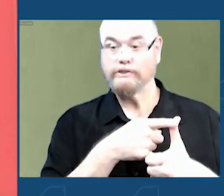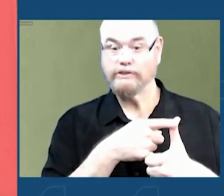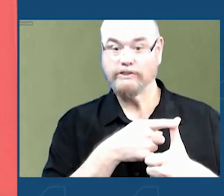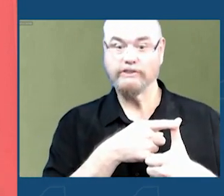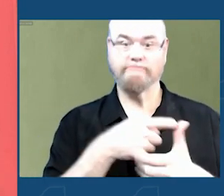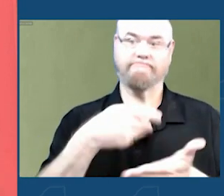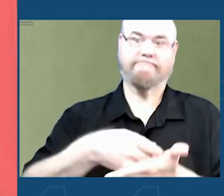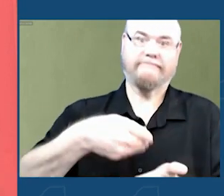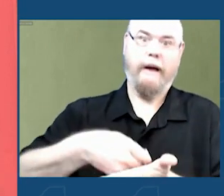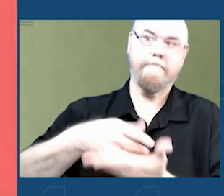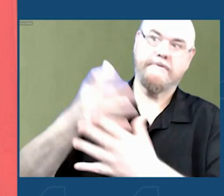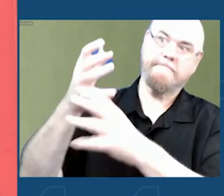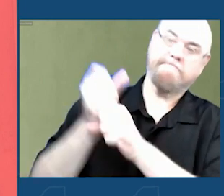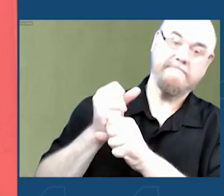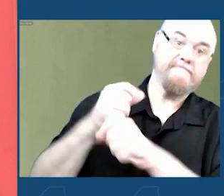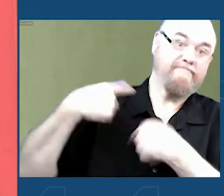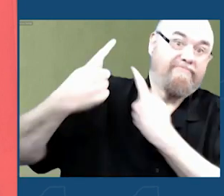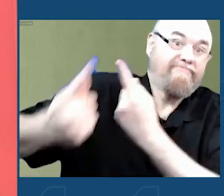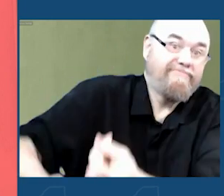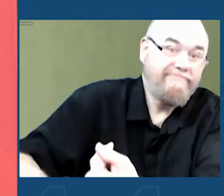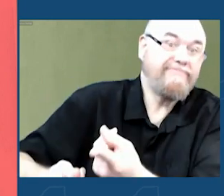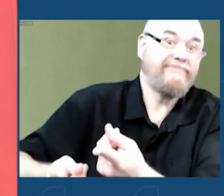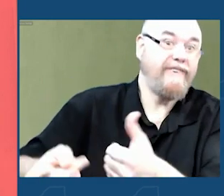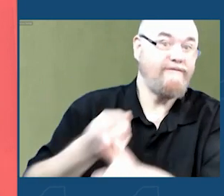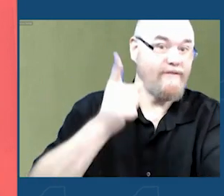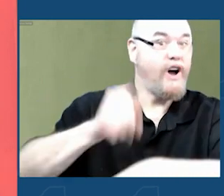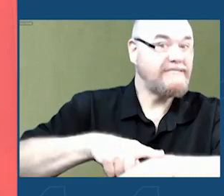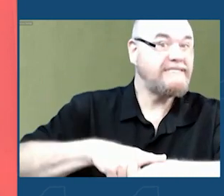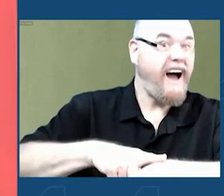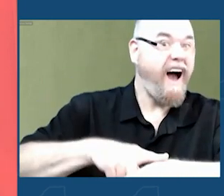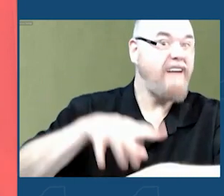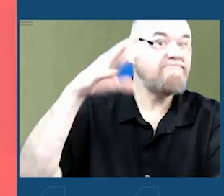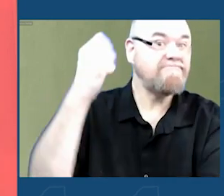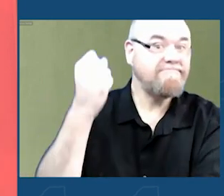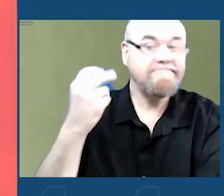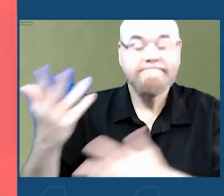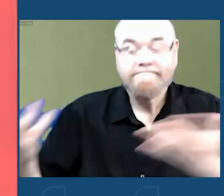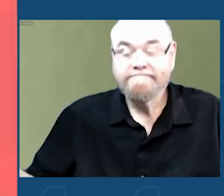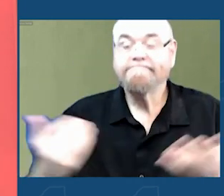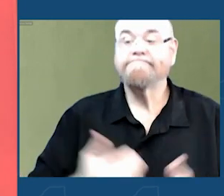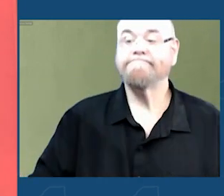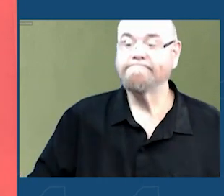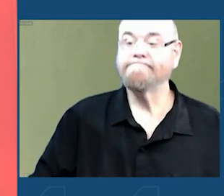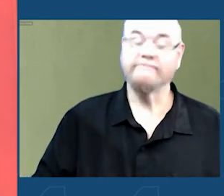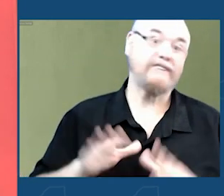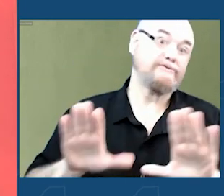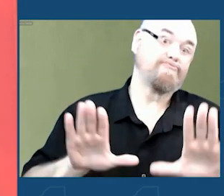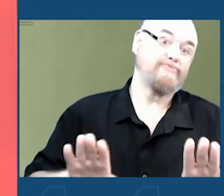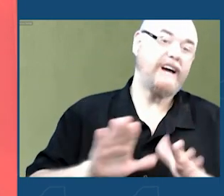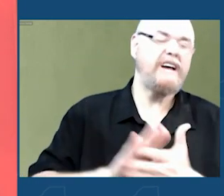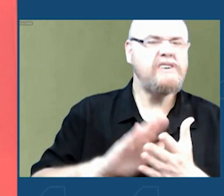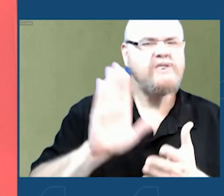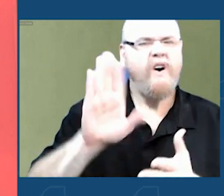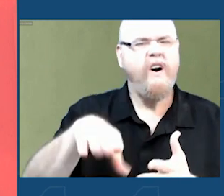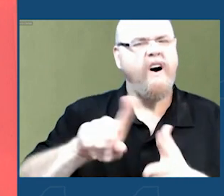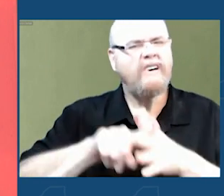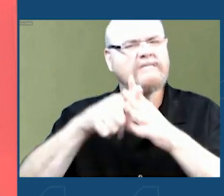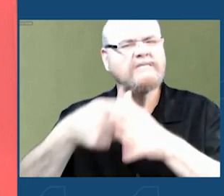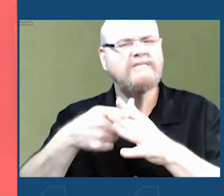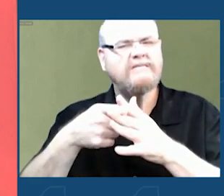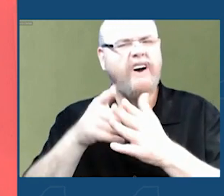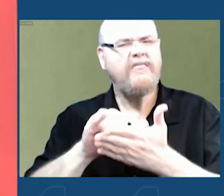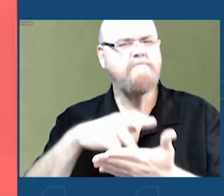in its history, which is pretty great. We started with this project several years ago,